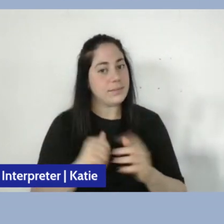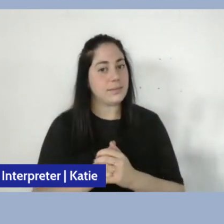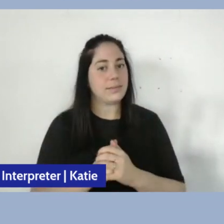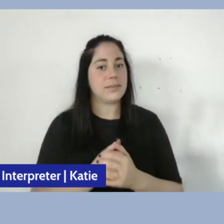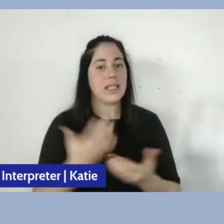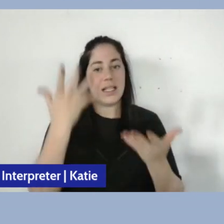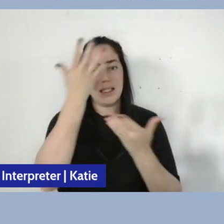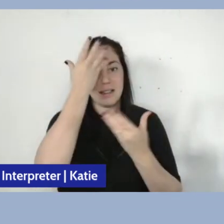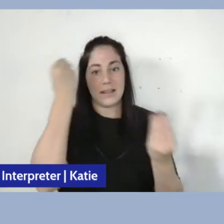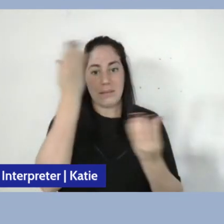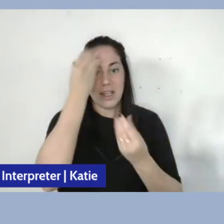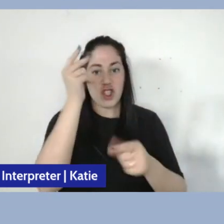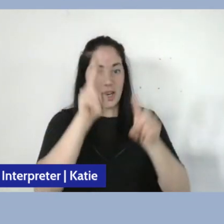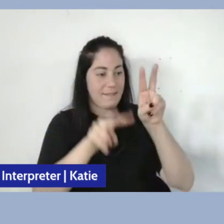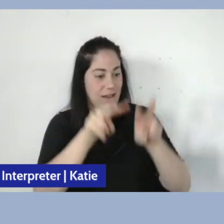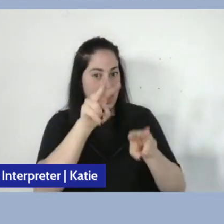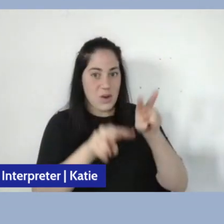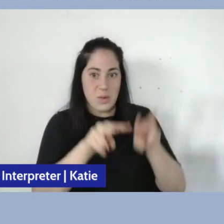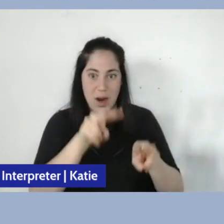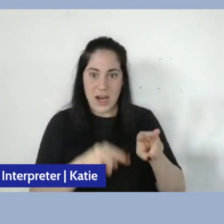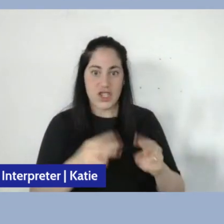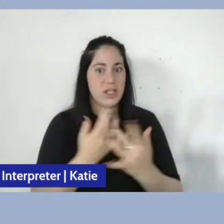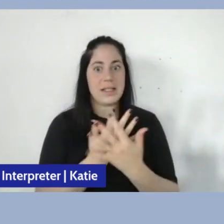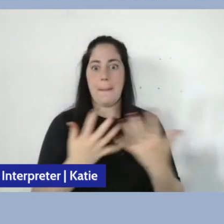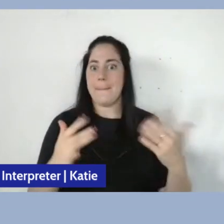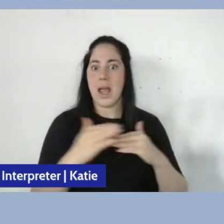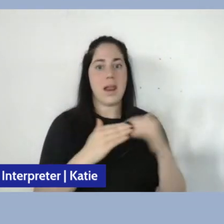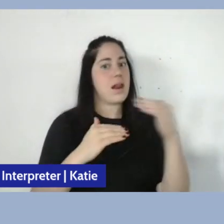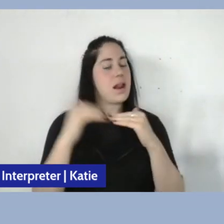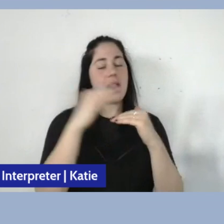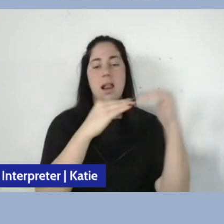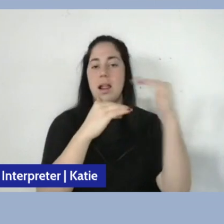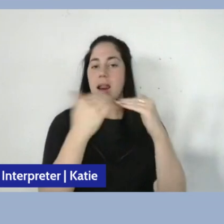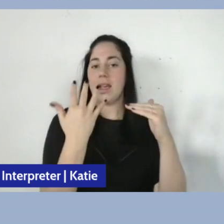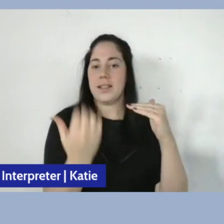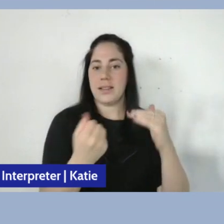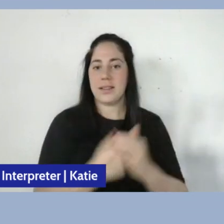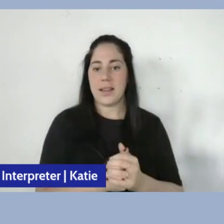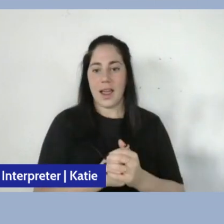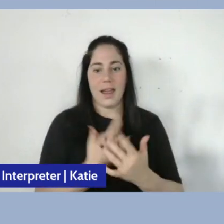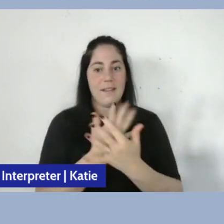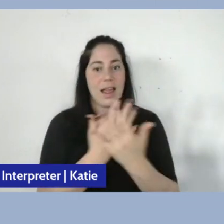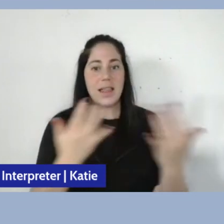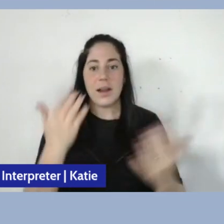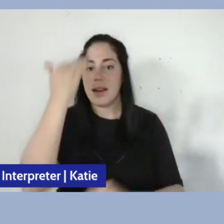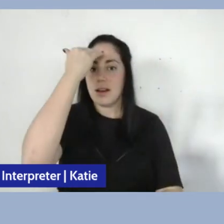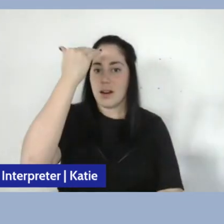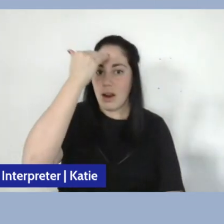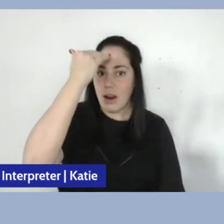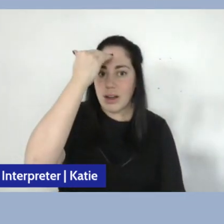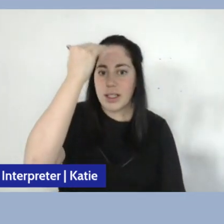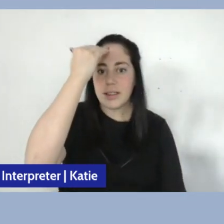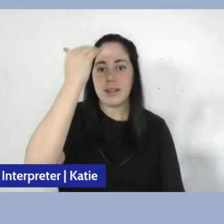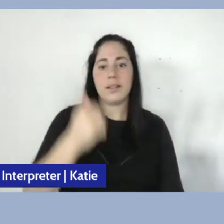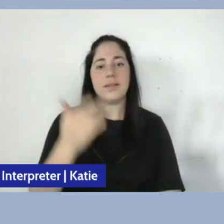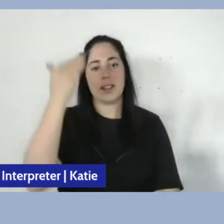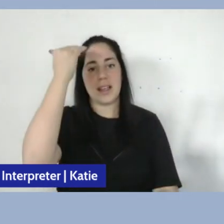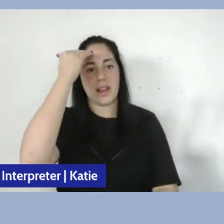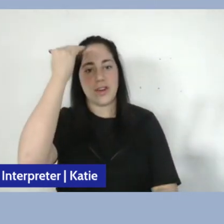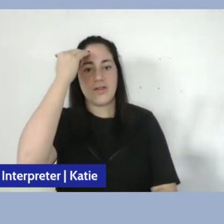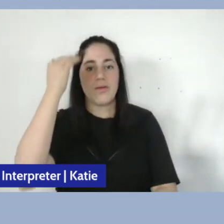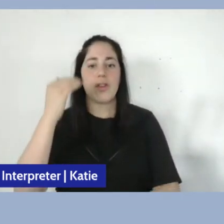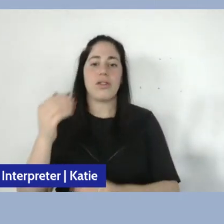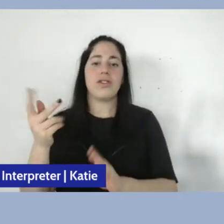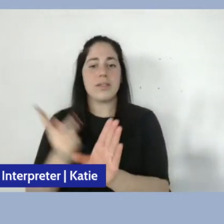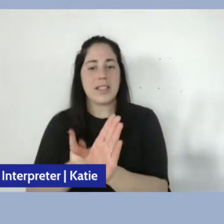dementia evaluations are multifaceted. They consist of numerous cognitive and neuropsychological tests